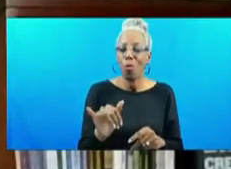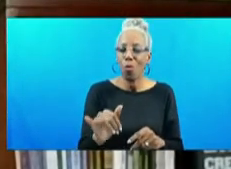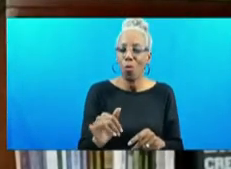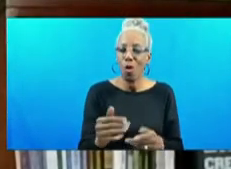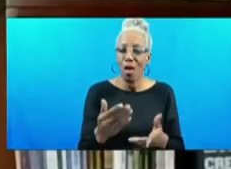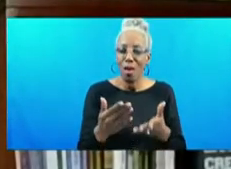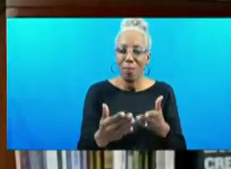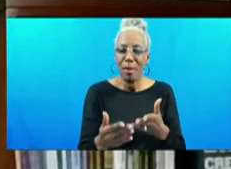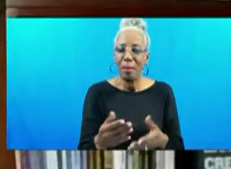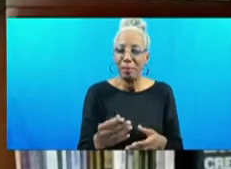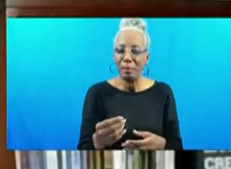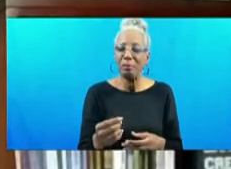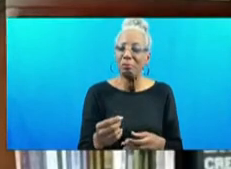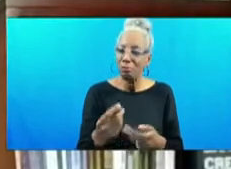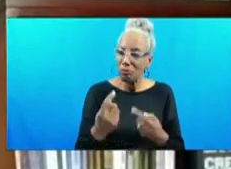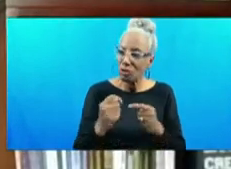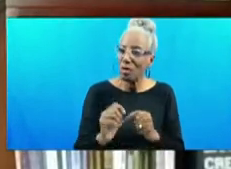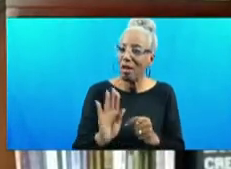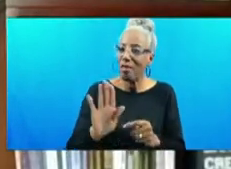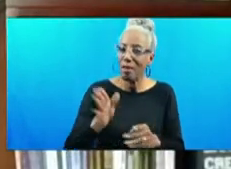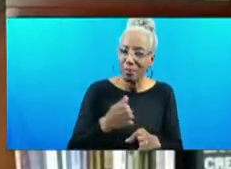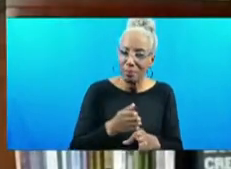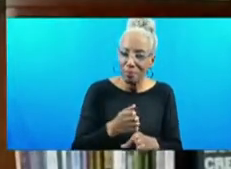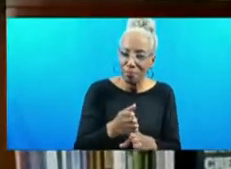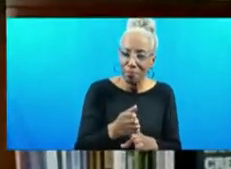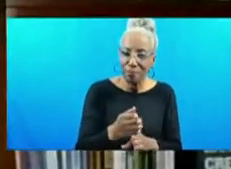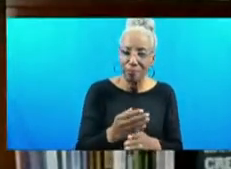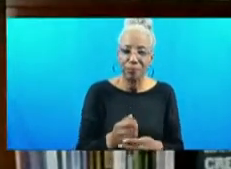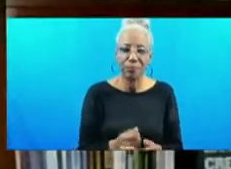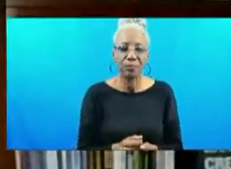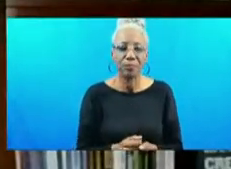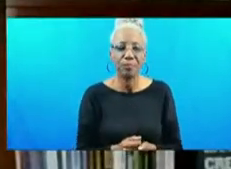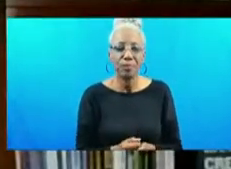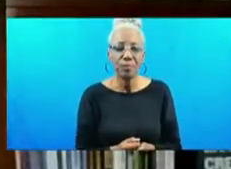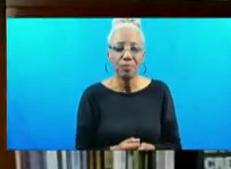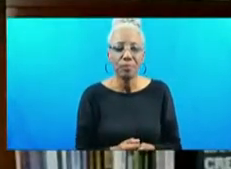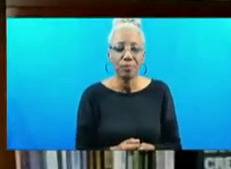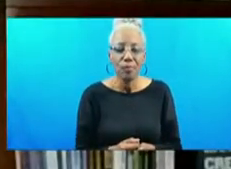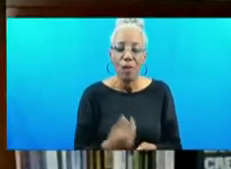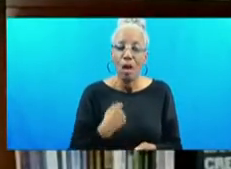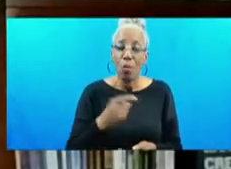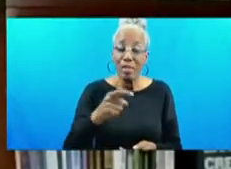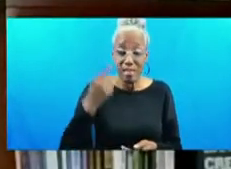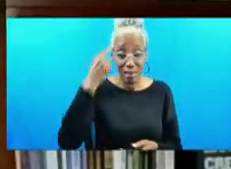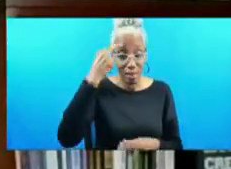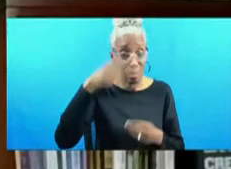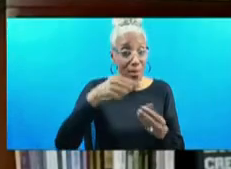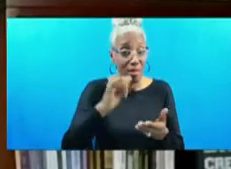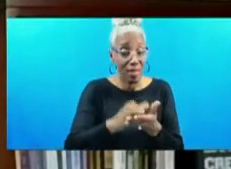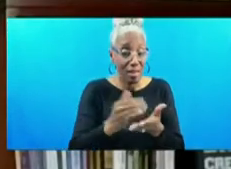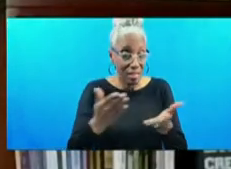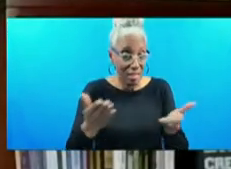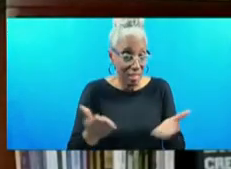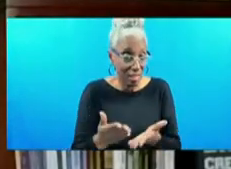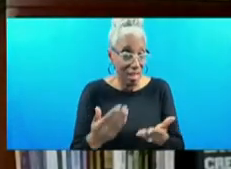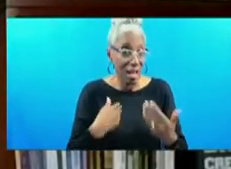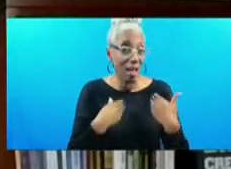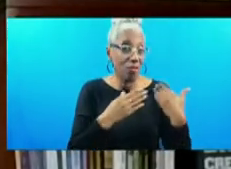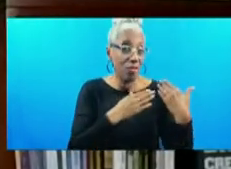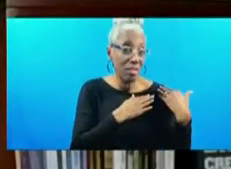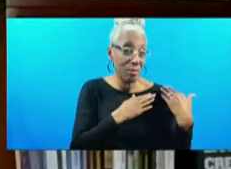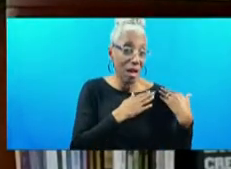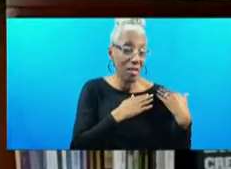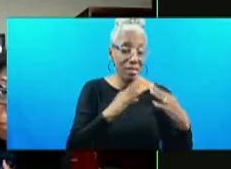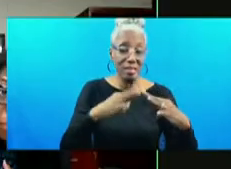we, particularly families of color, have to think about that because we have a responsibility to diversify all of these professions. And it starts with